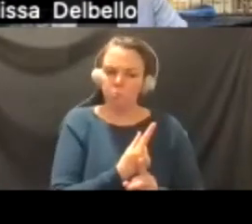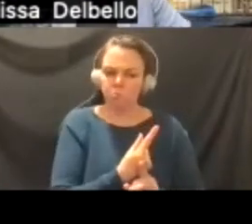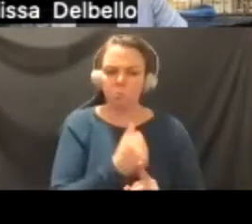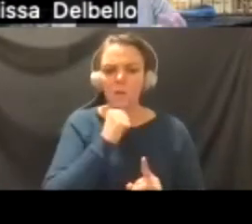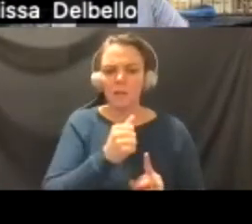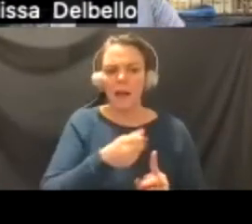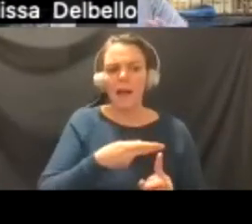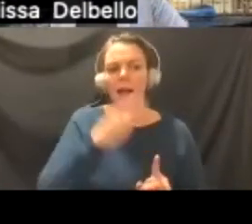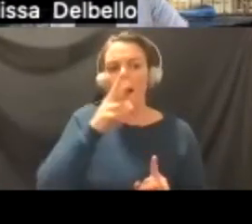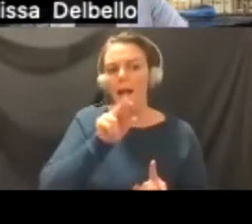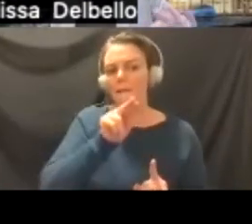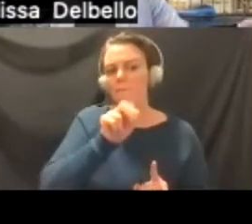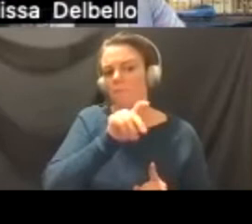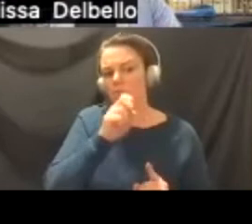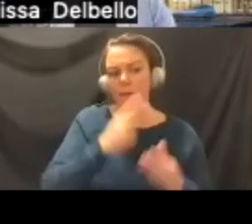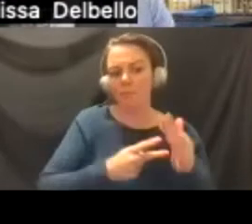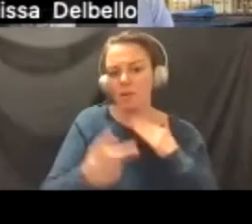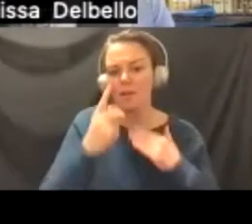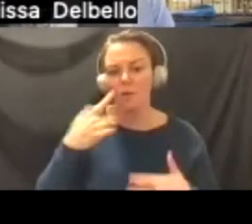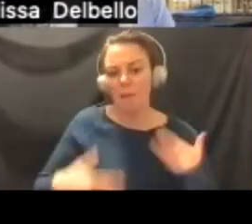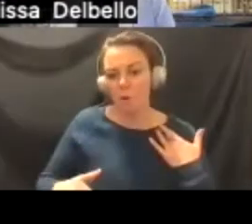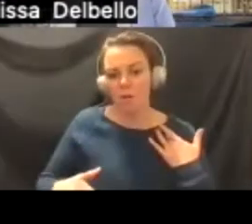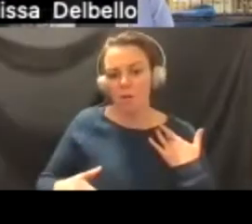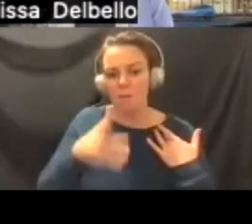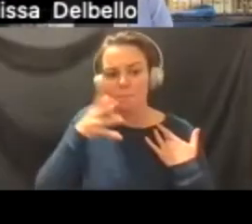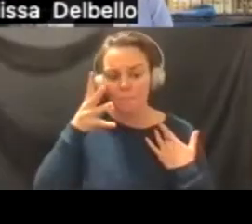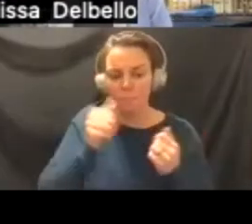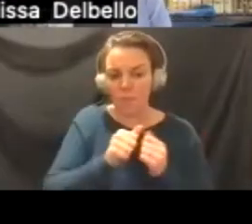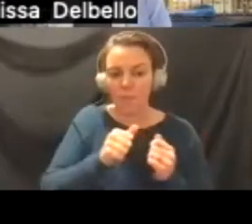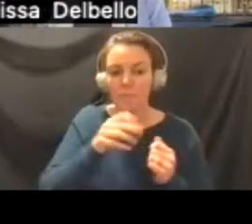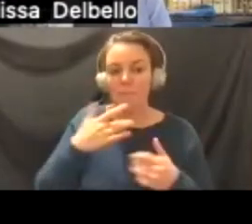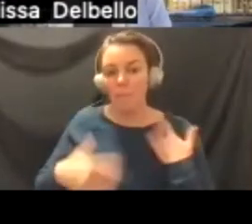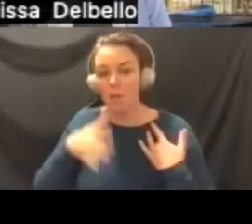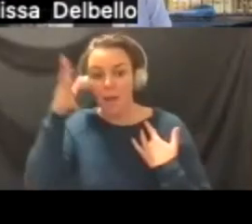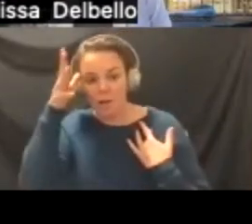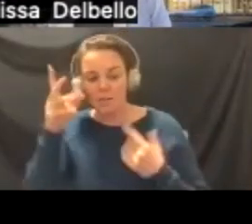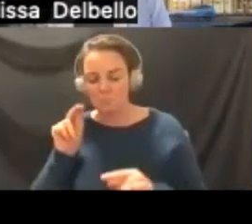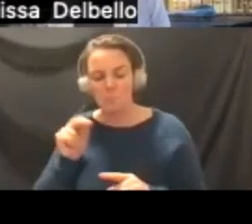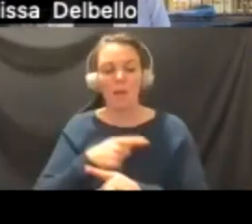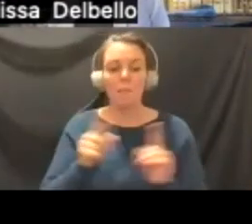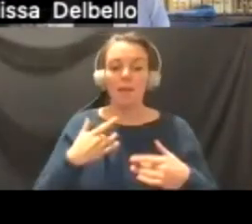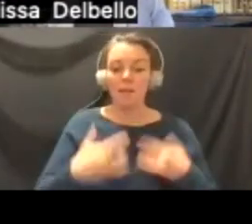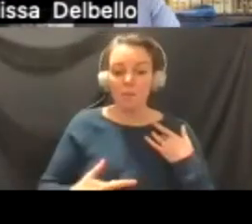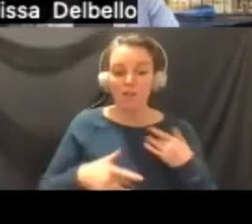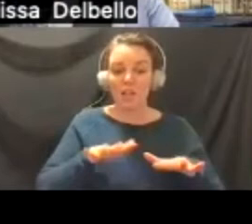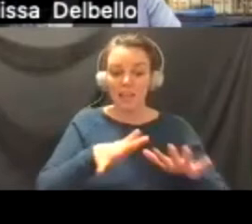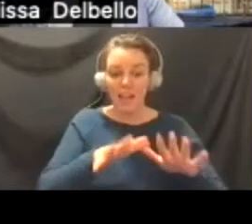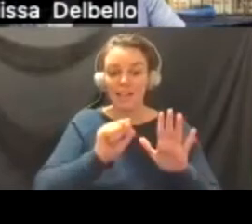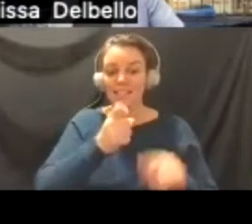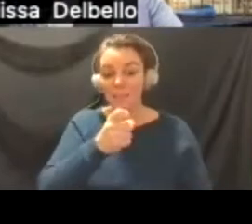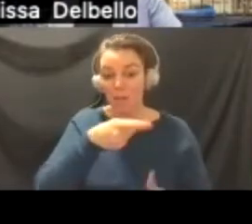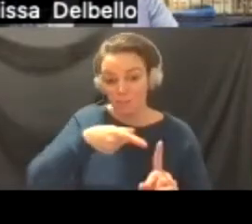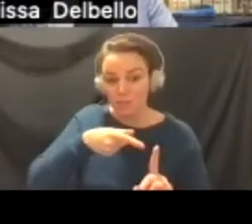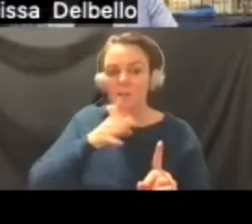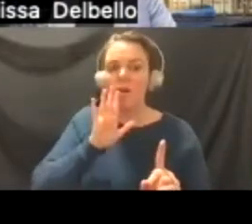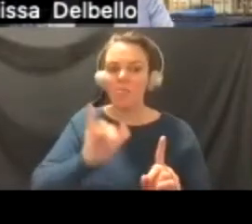higher rates in the youth who have bipolar parents, depression and anxiety symptoms are